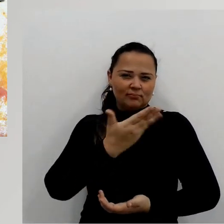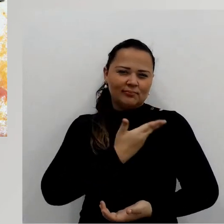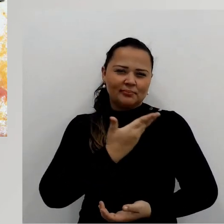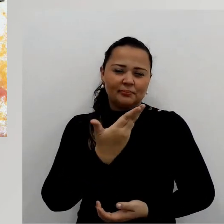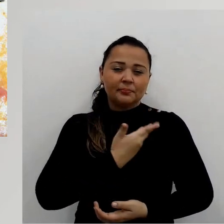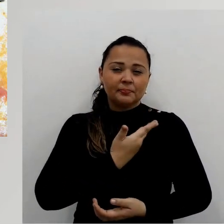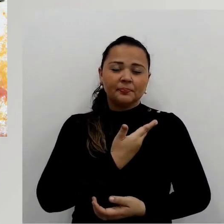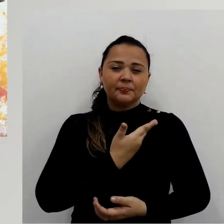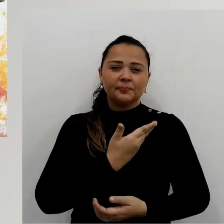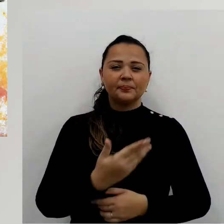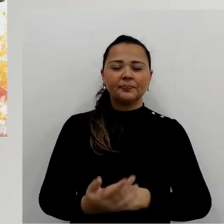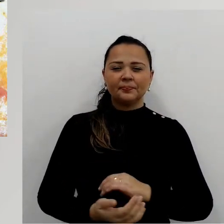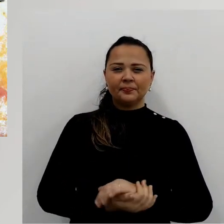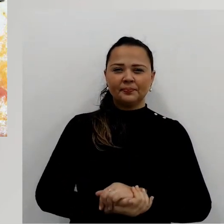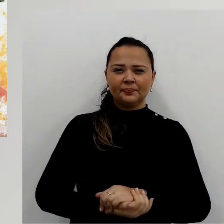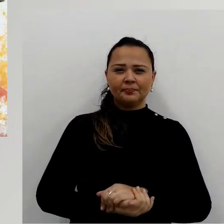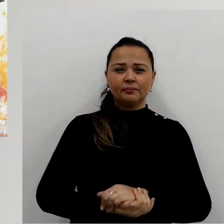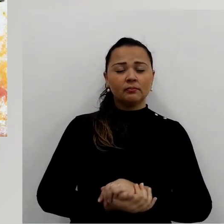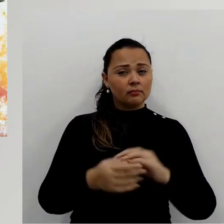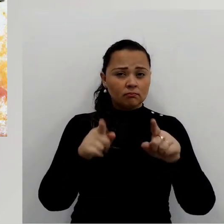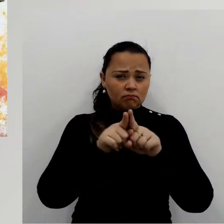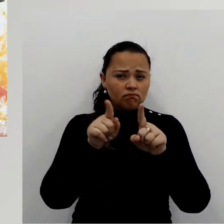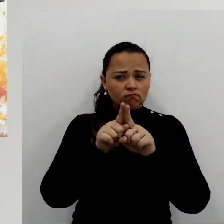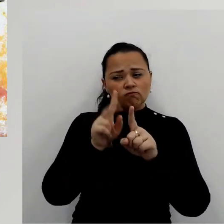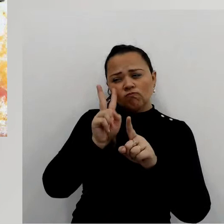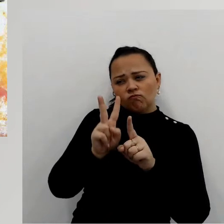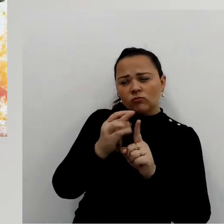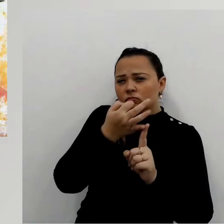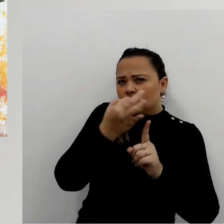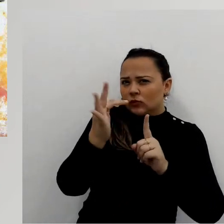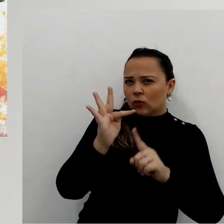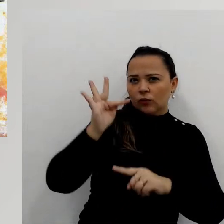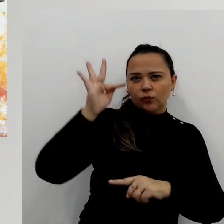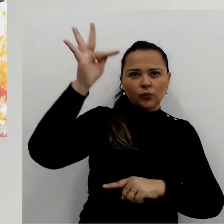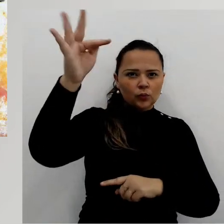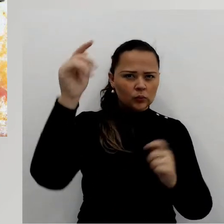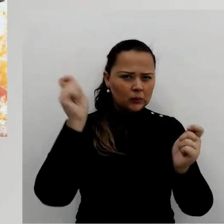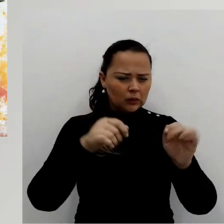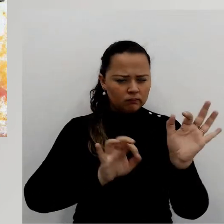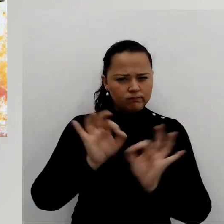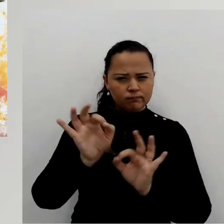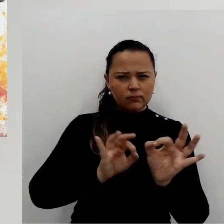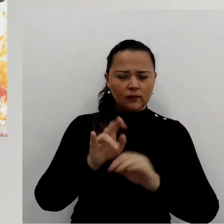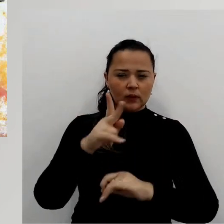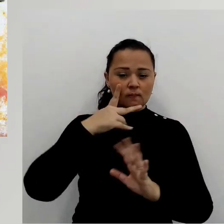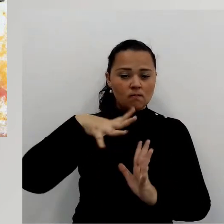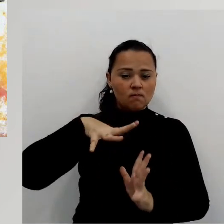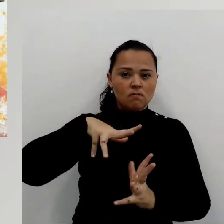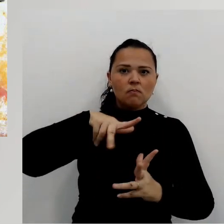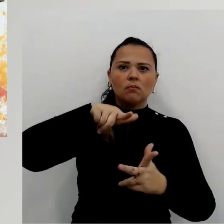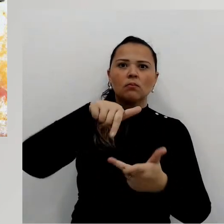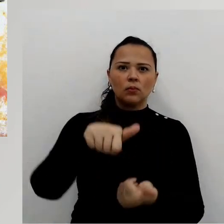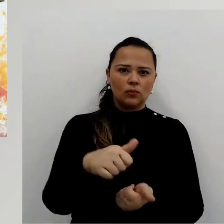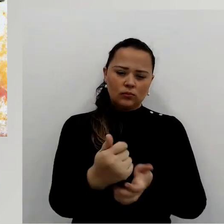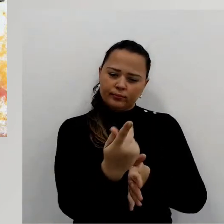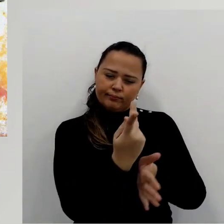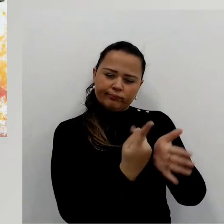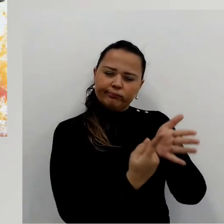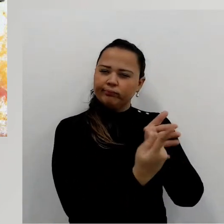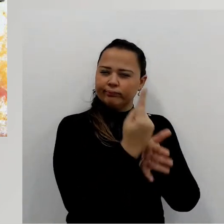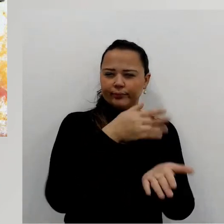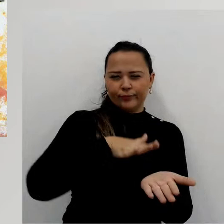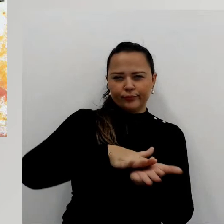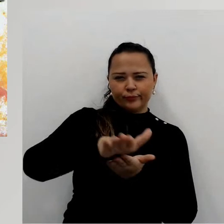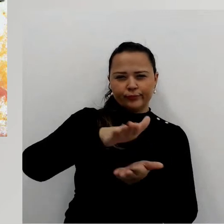future view of the print world. I think that one of the things that, and Frank